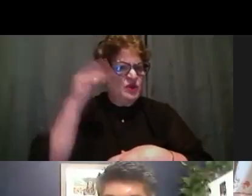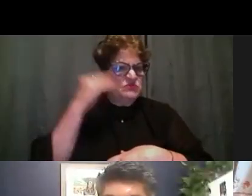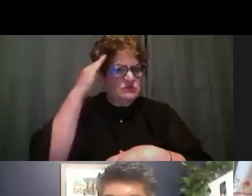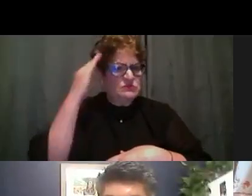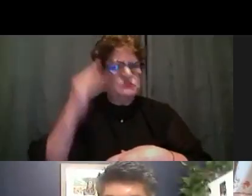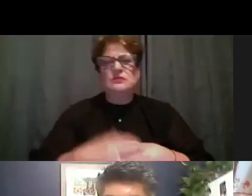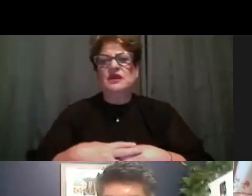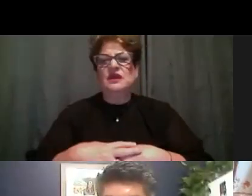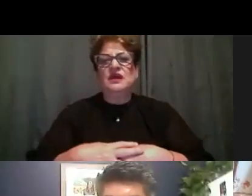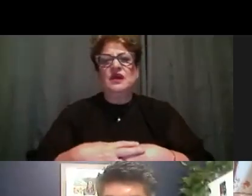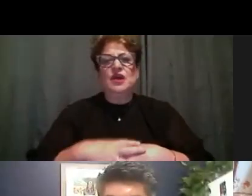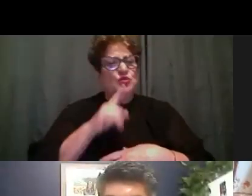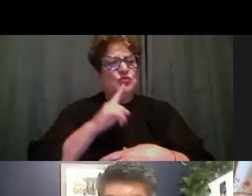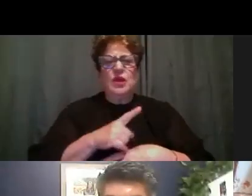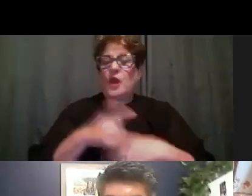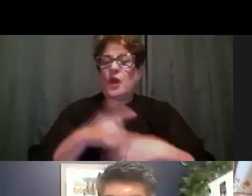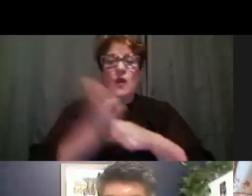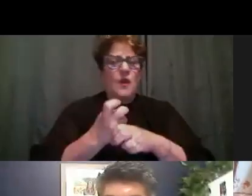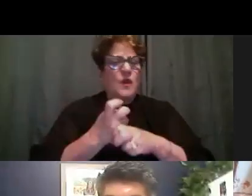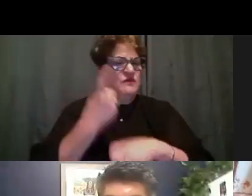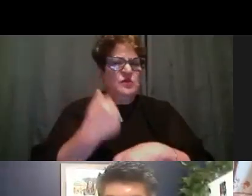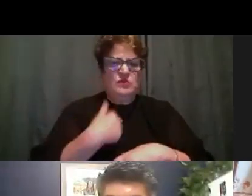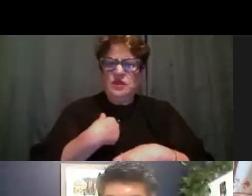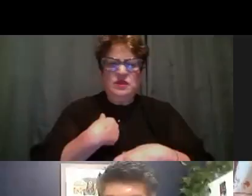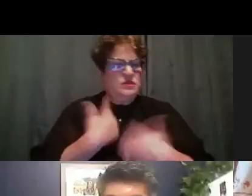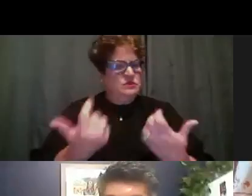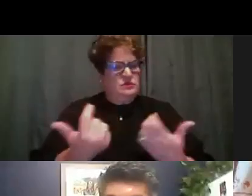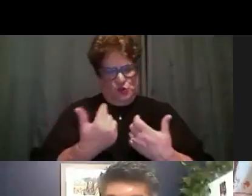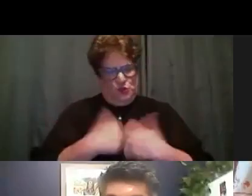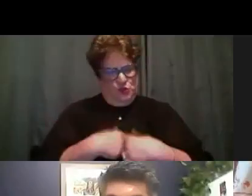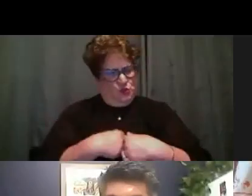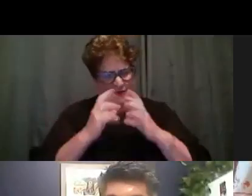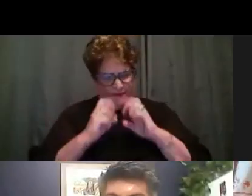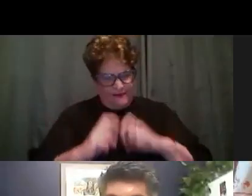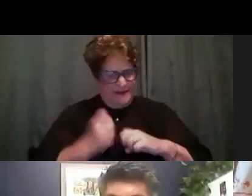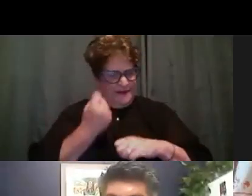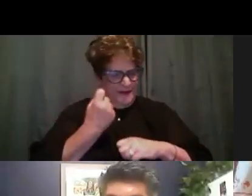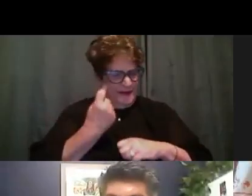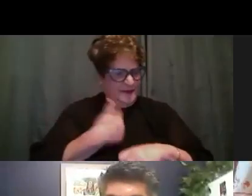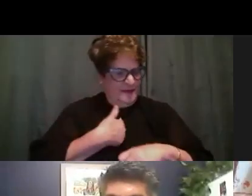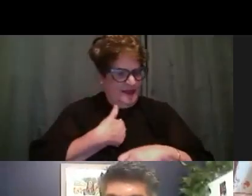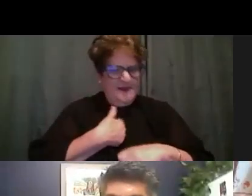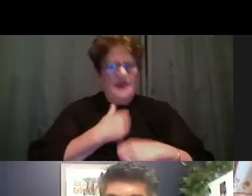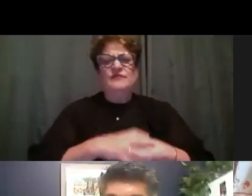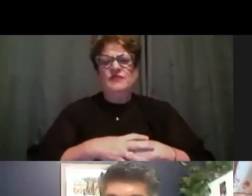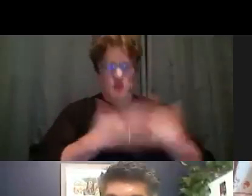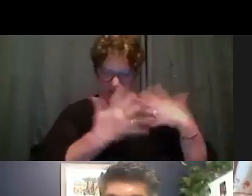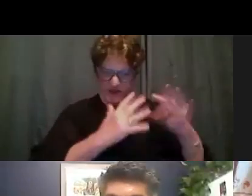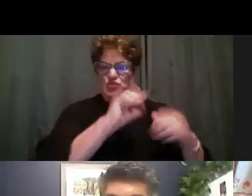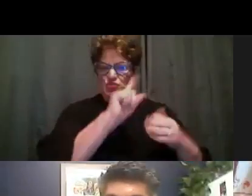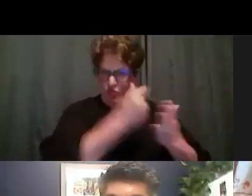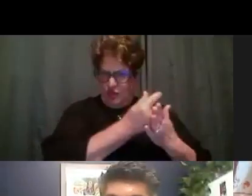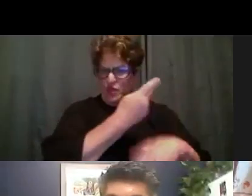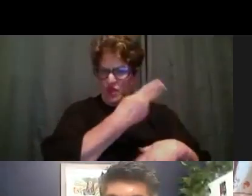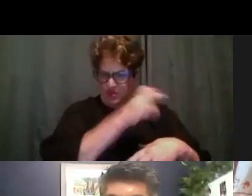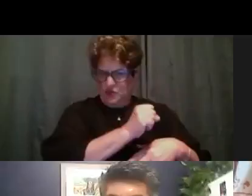And it was very hard to find myself, like starting college, you know, after high school.